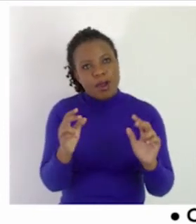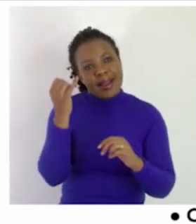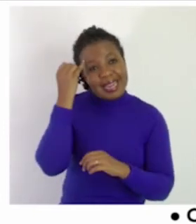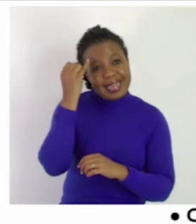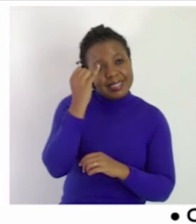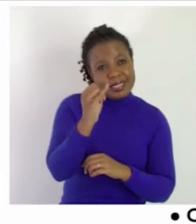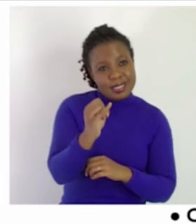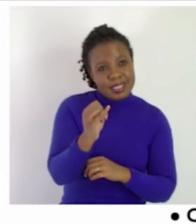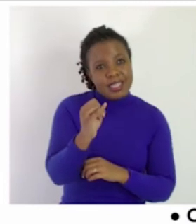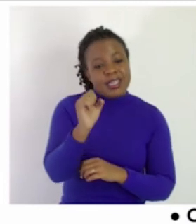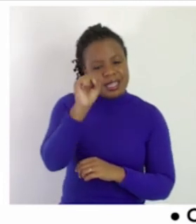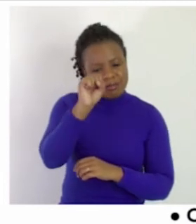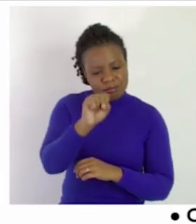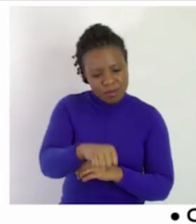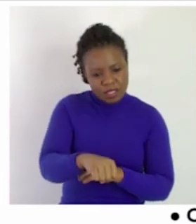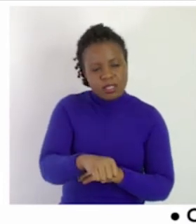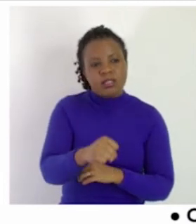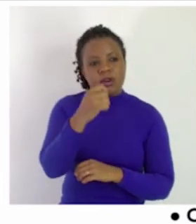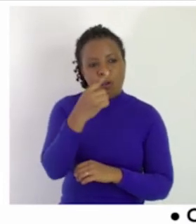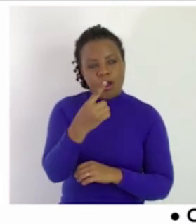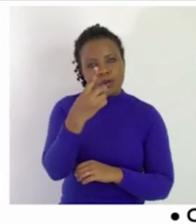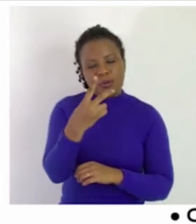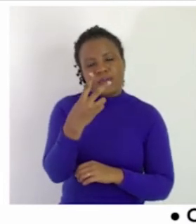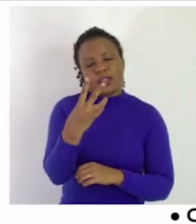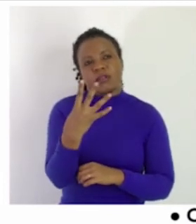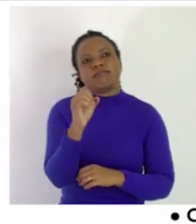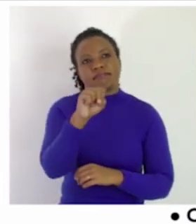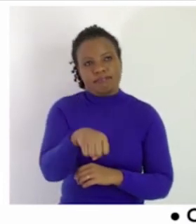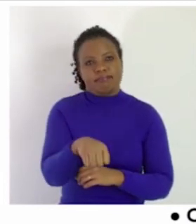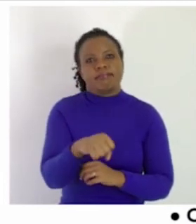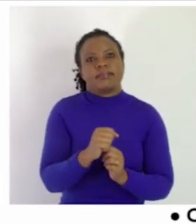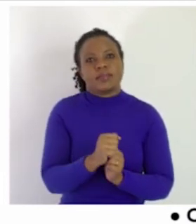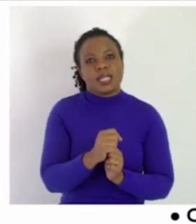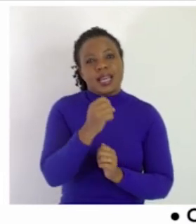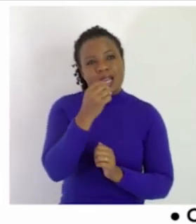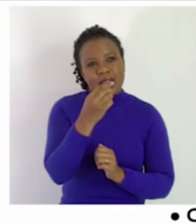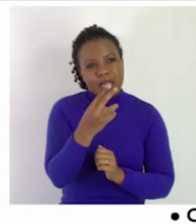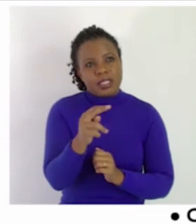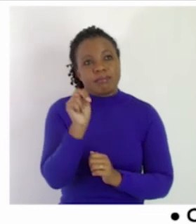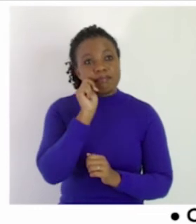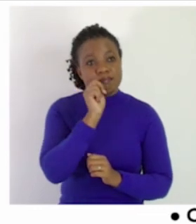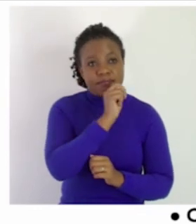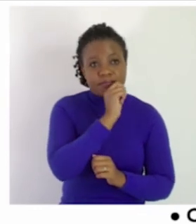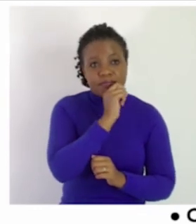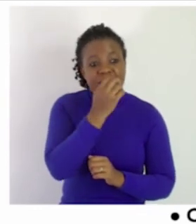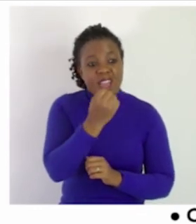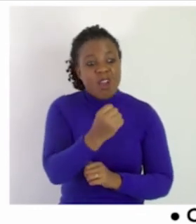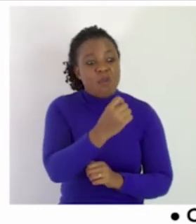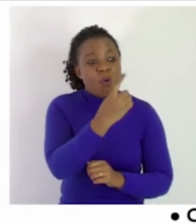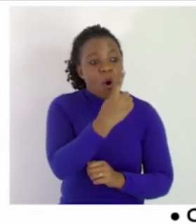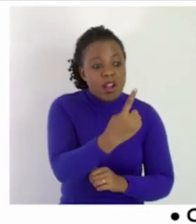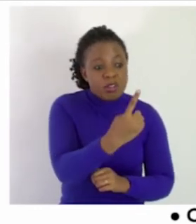or ideas which can be counted. Countable nouns have